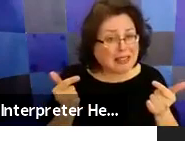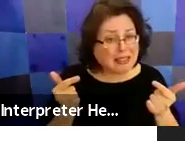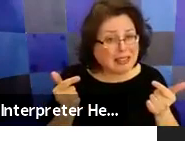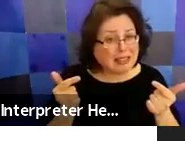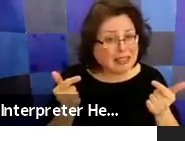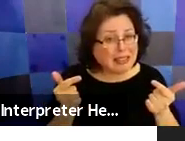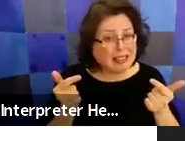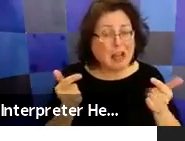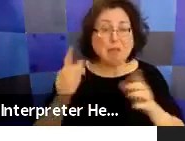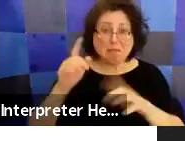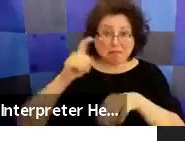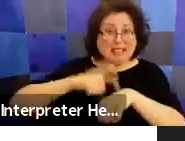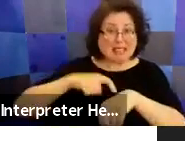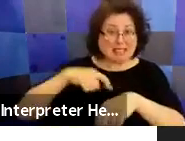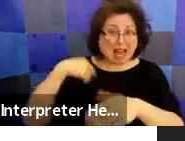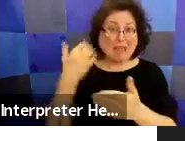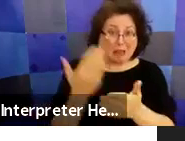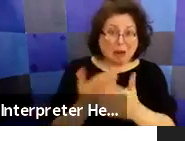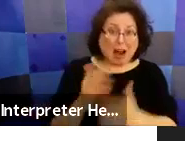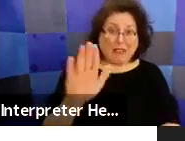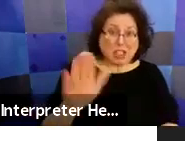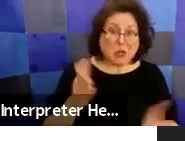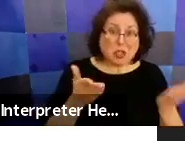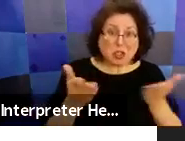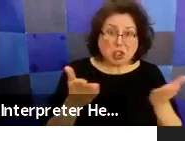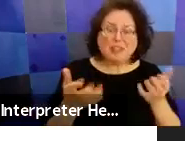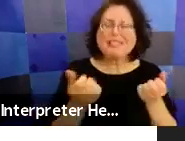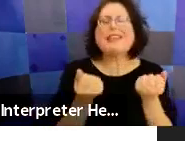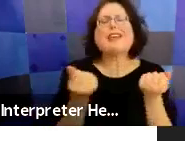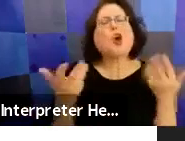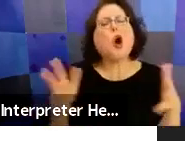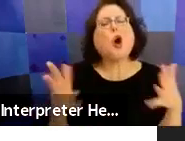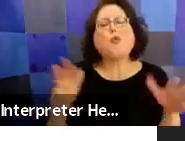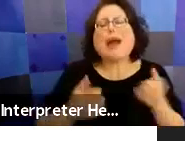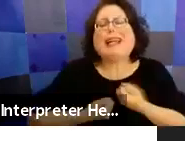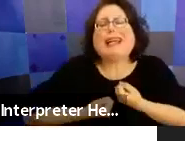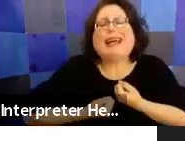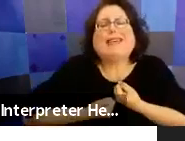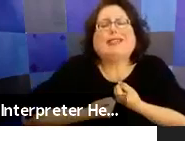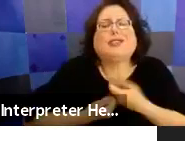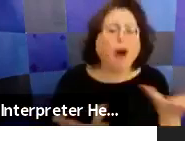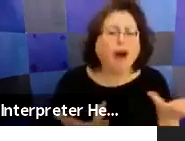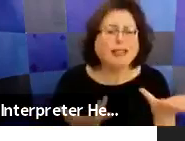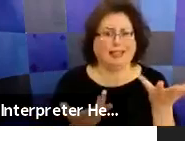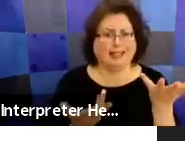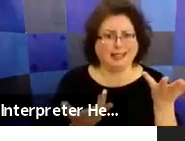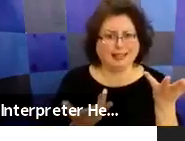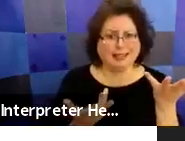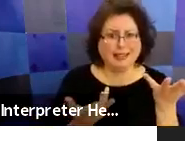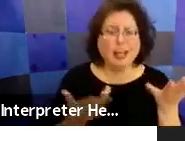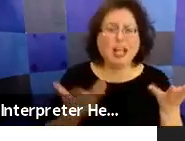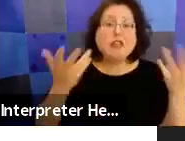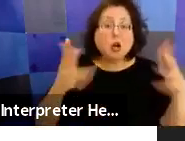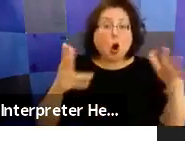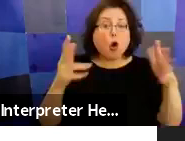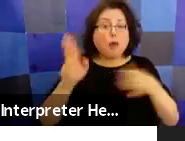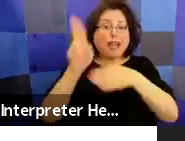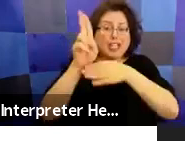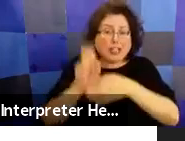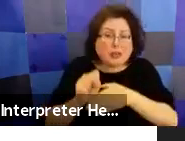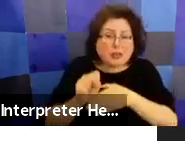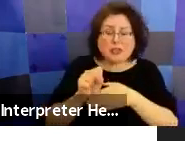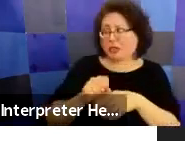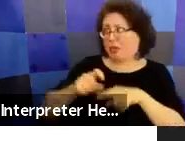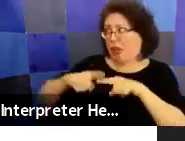they even get to you, they're already exhausted, right? And they're already used to constantly relying on